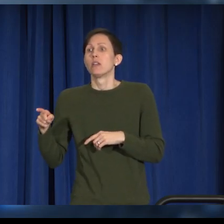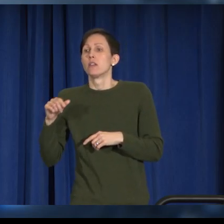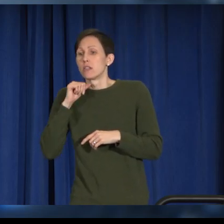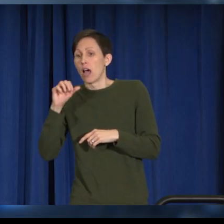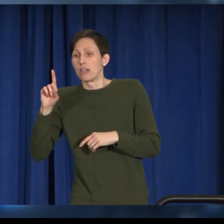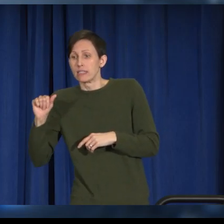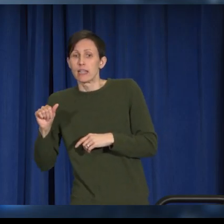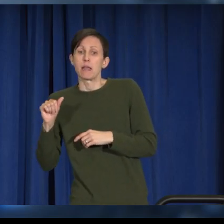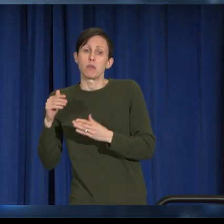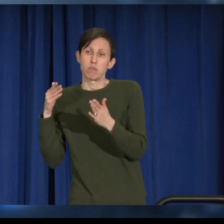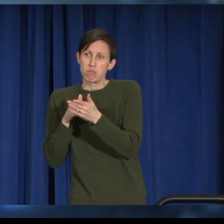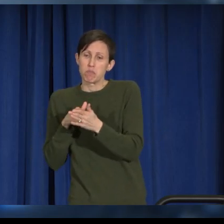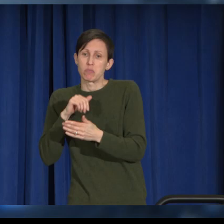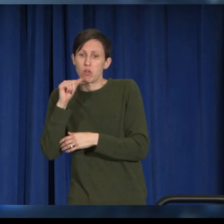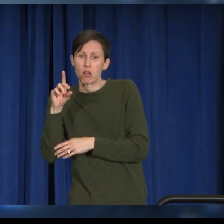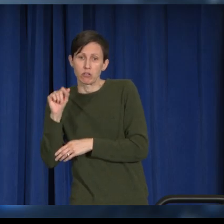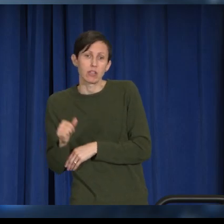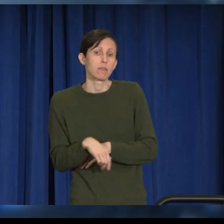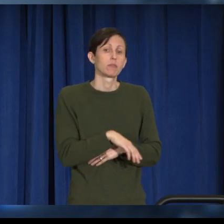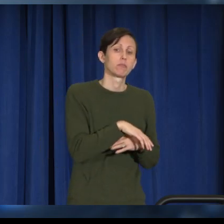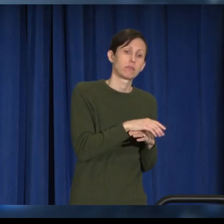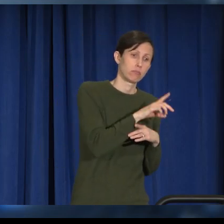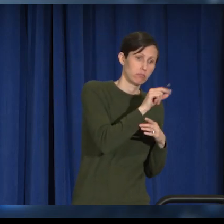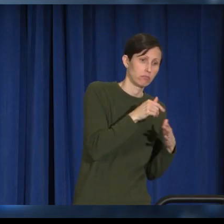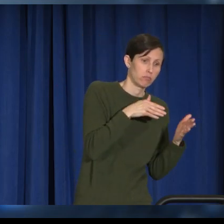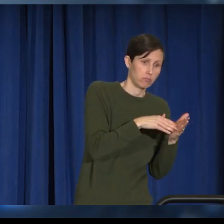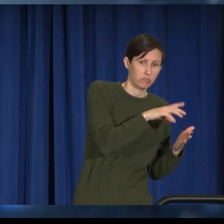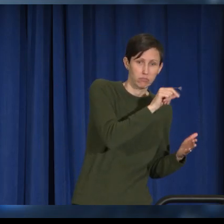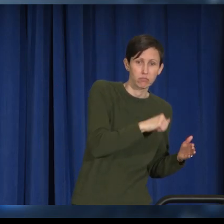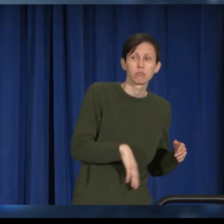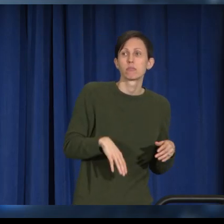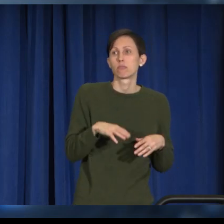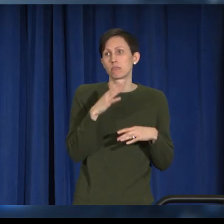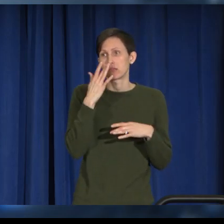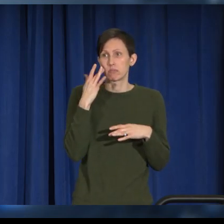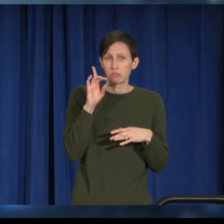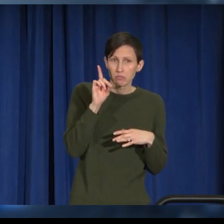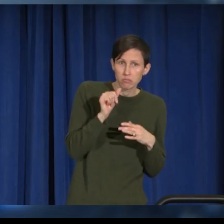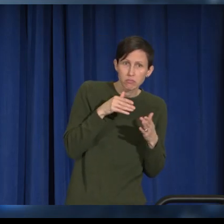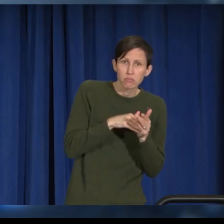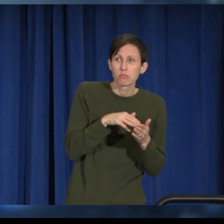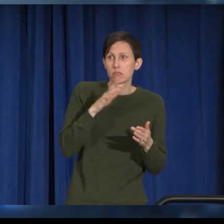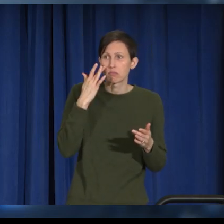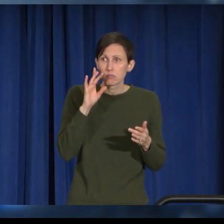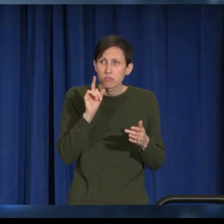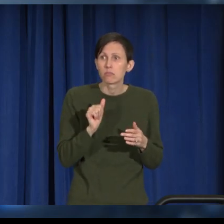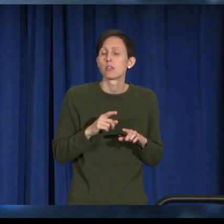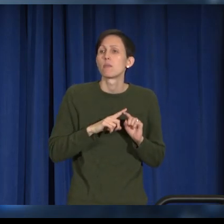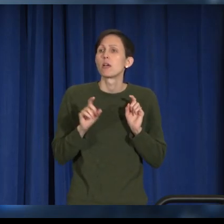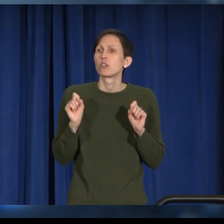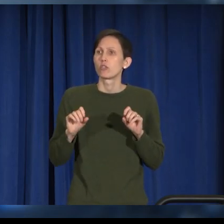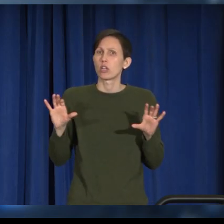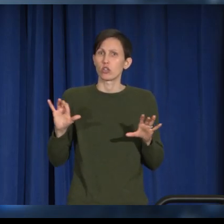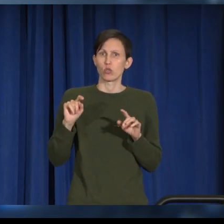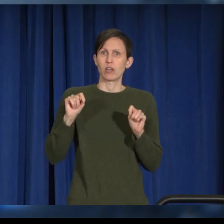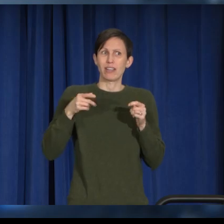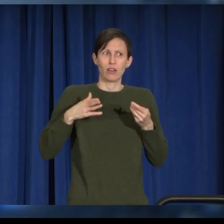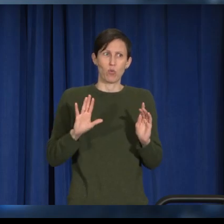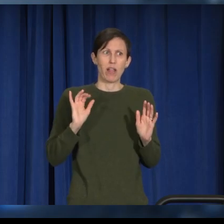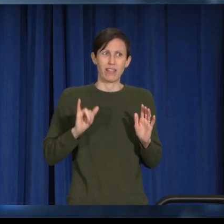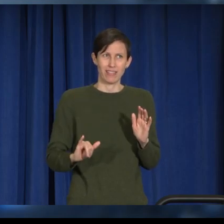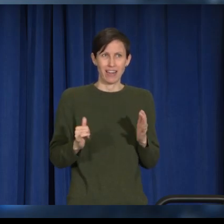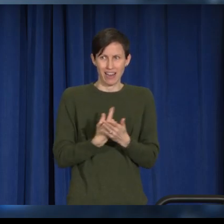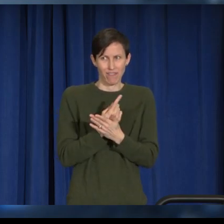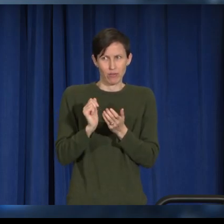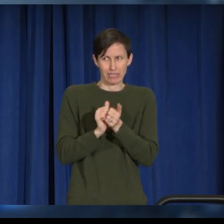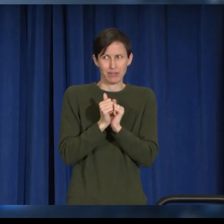physically disabled versus physically disabled, intellectual disabilities all together. But you can do so in an environment that brings everyone together